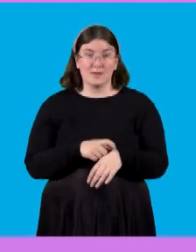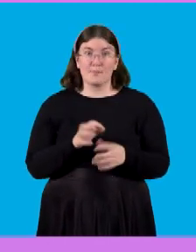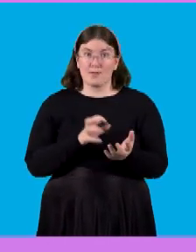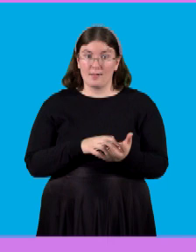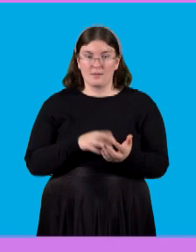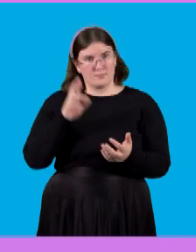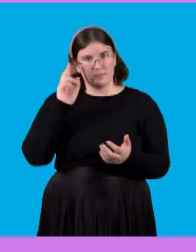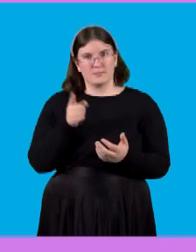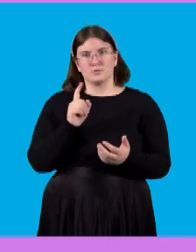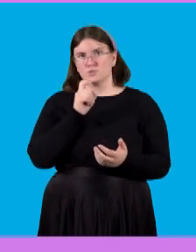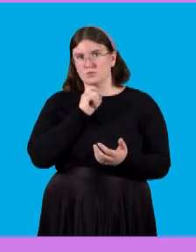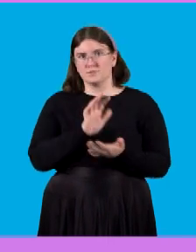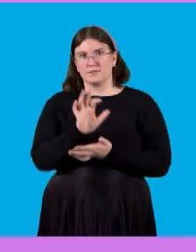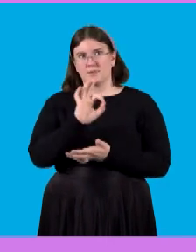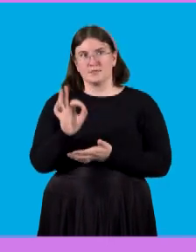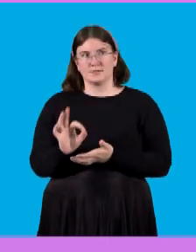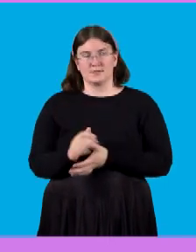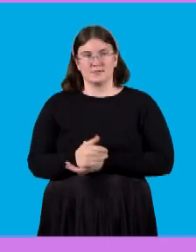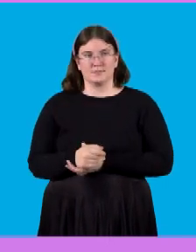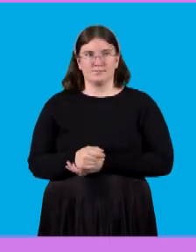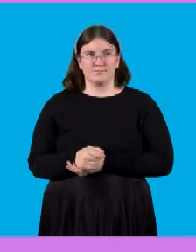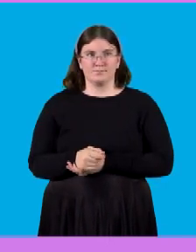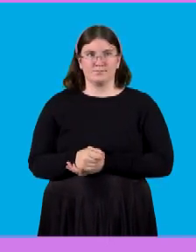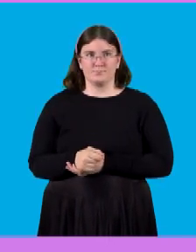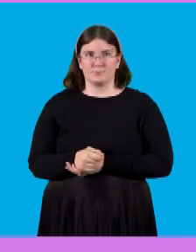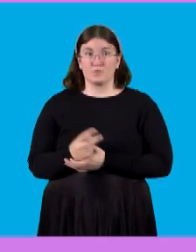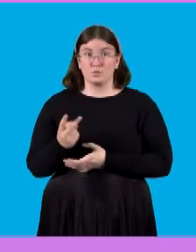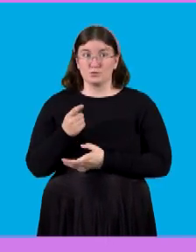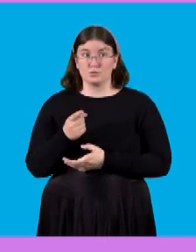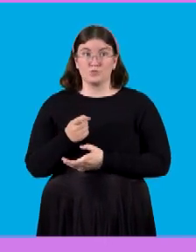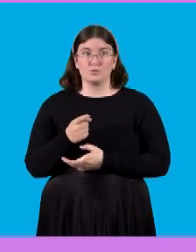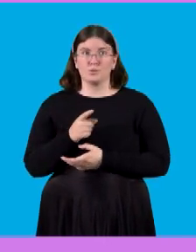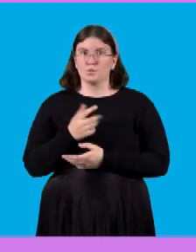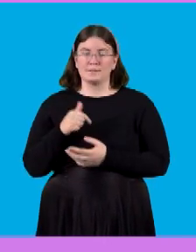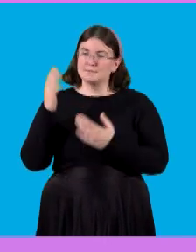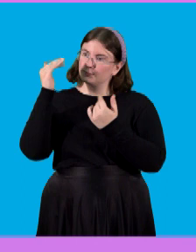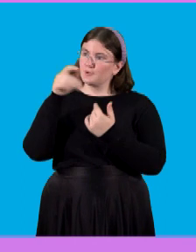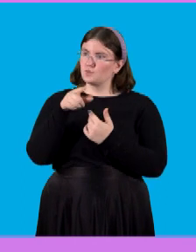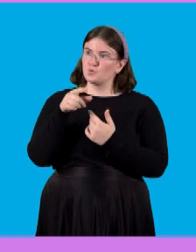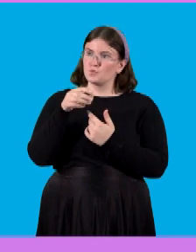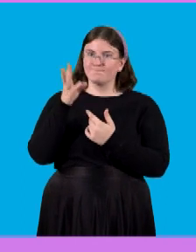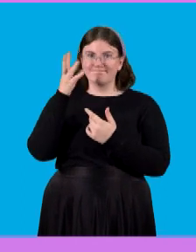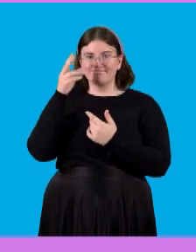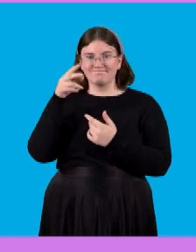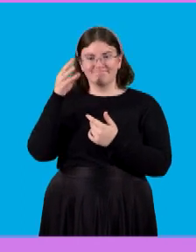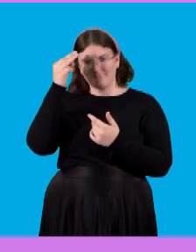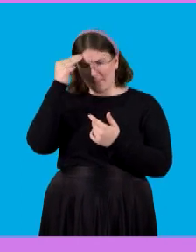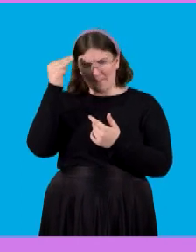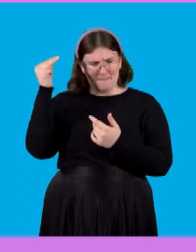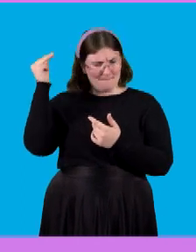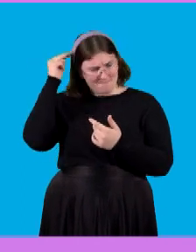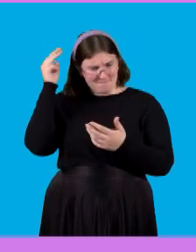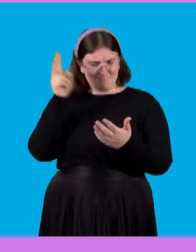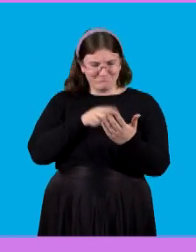Okay, so for all your calculations, remember we will use 15% for VAT calculations. Then also, please, you are